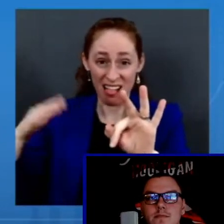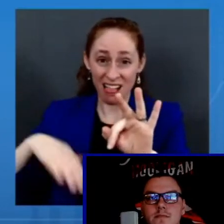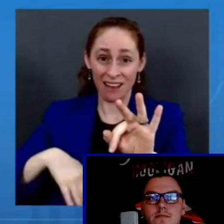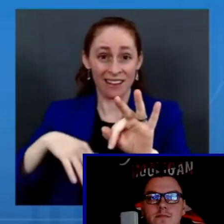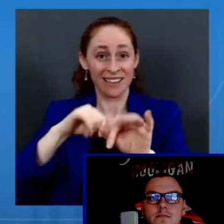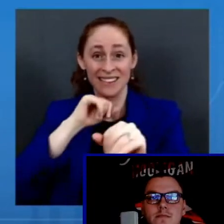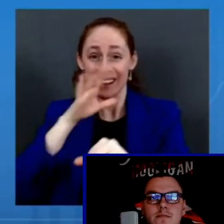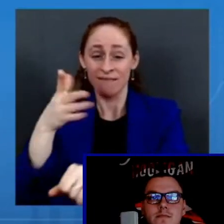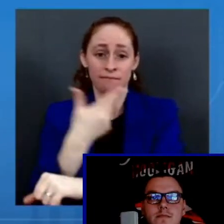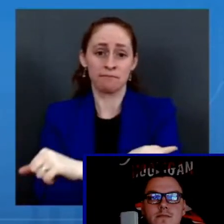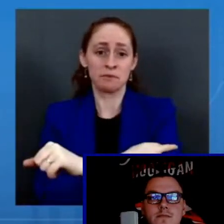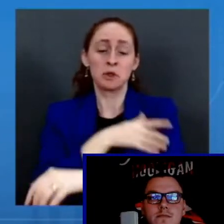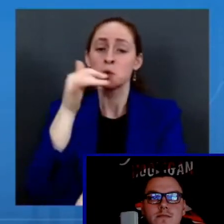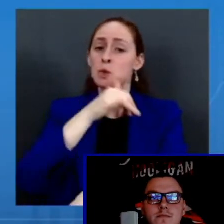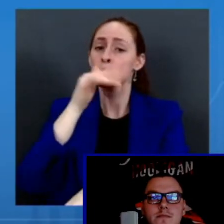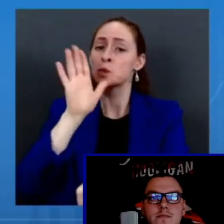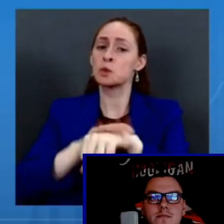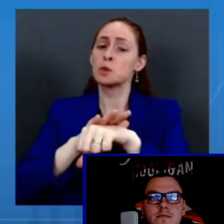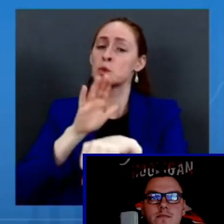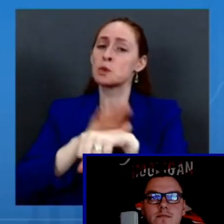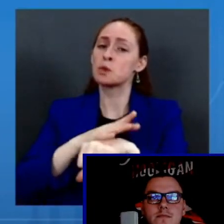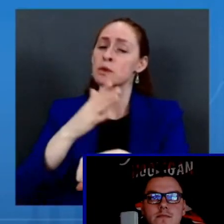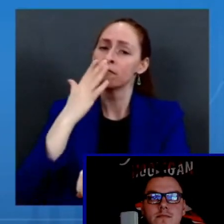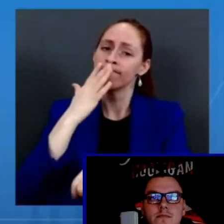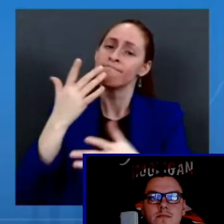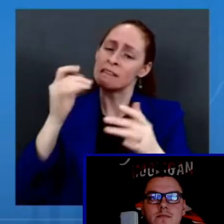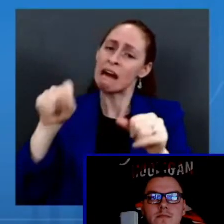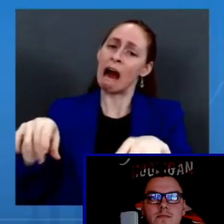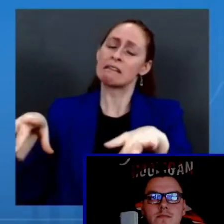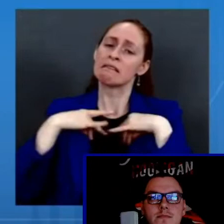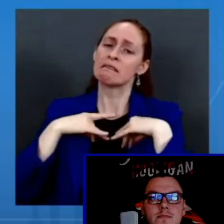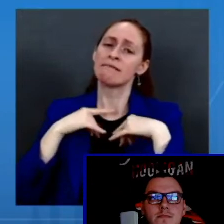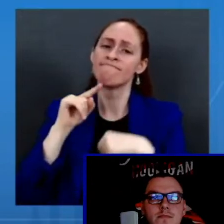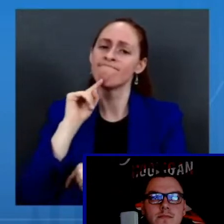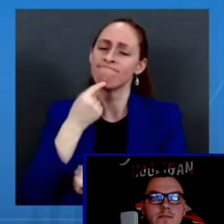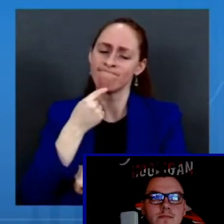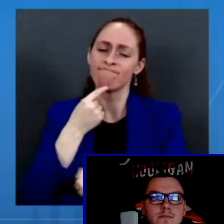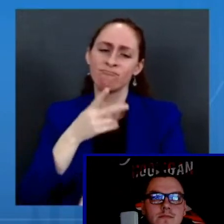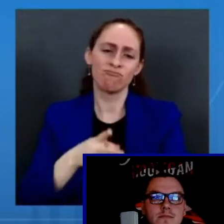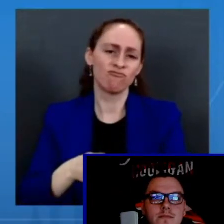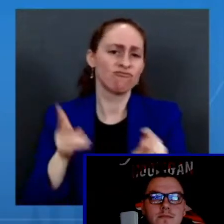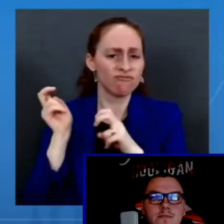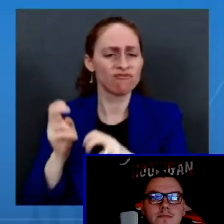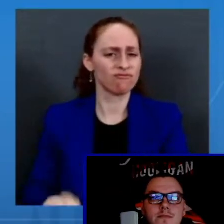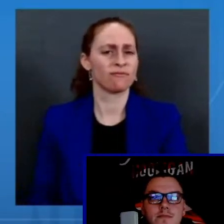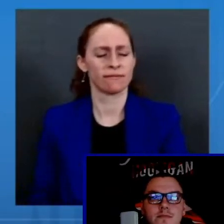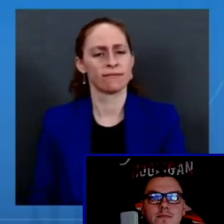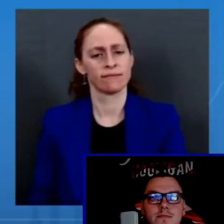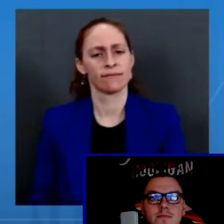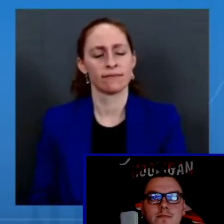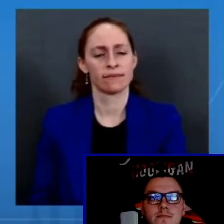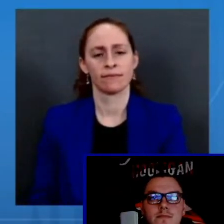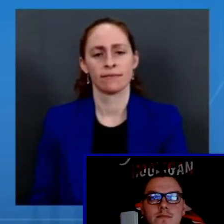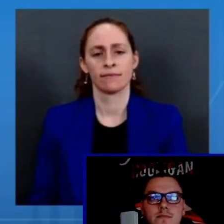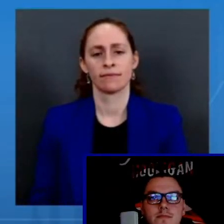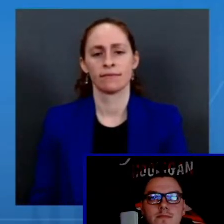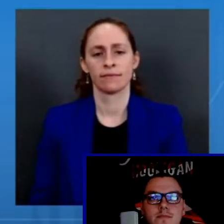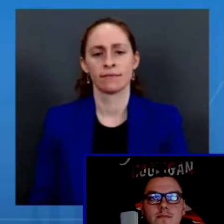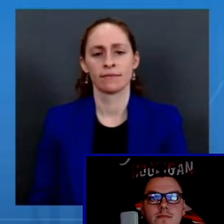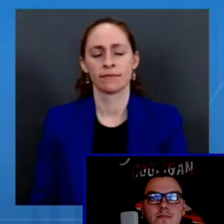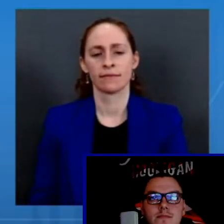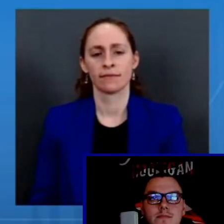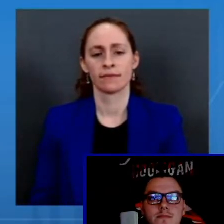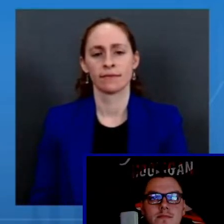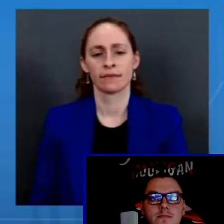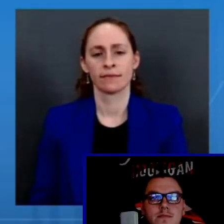when Delta was the predominant strain circulating, demonstrated that an unvaccinated person has a 10 times greater risk